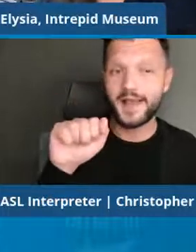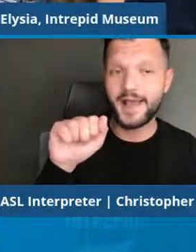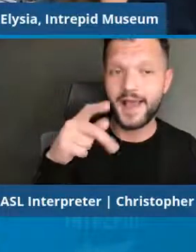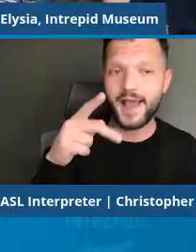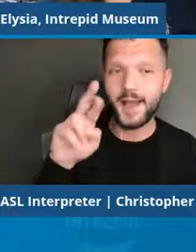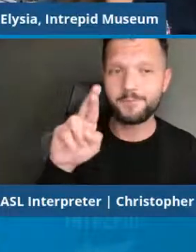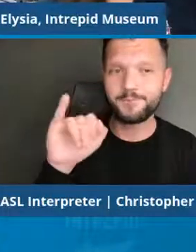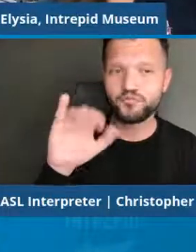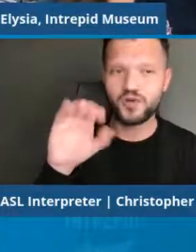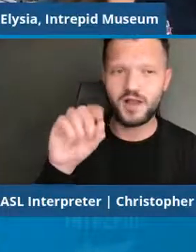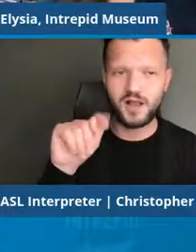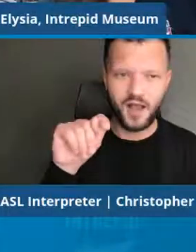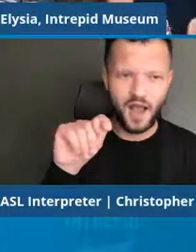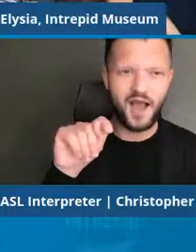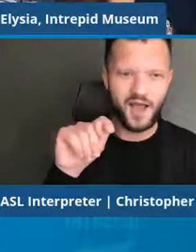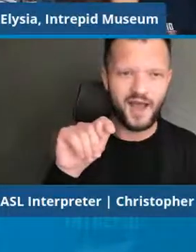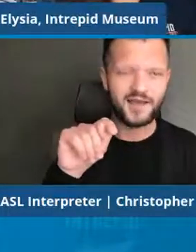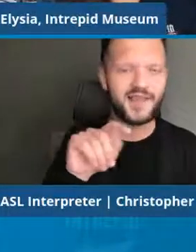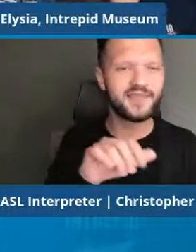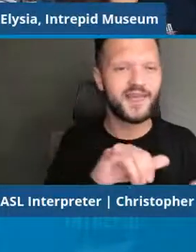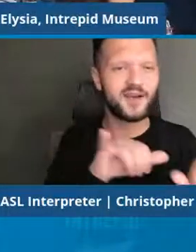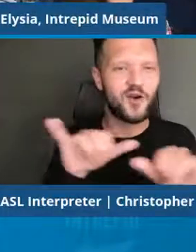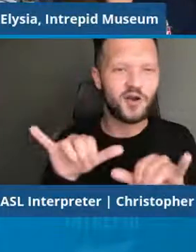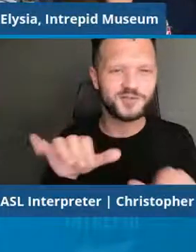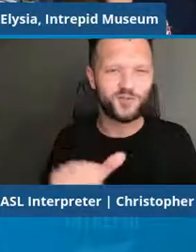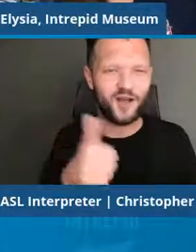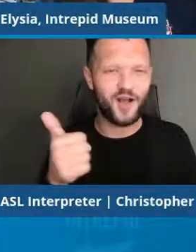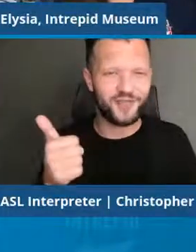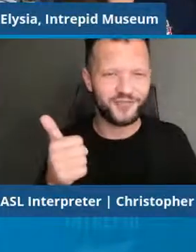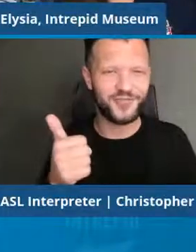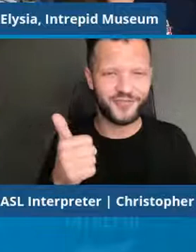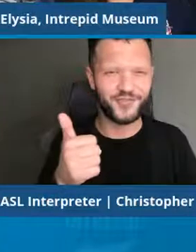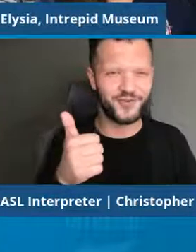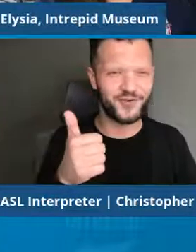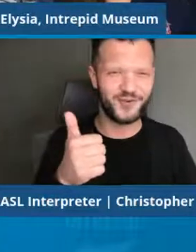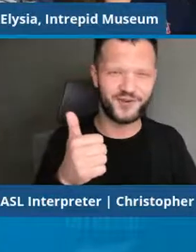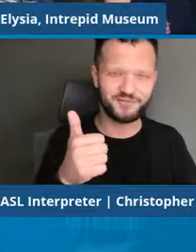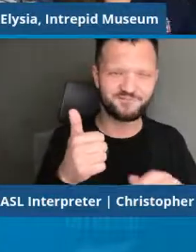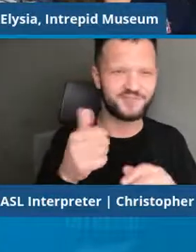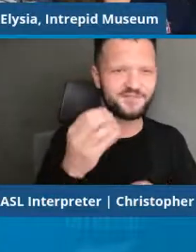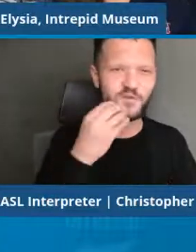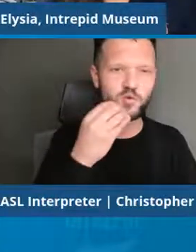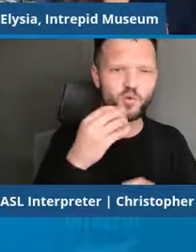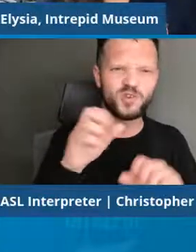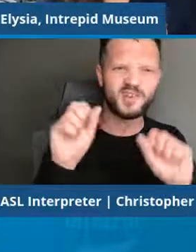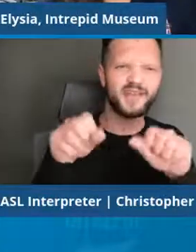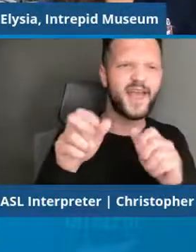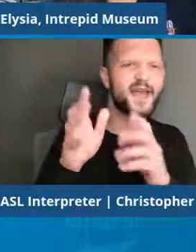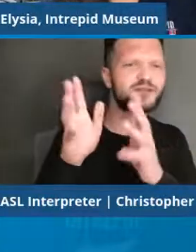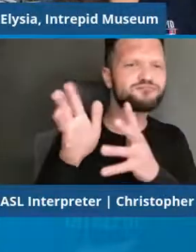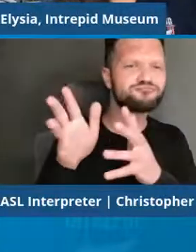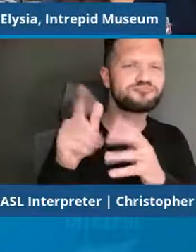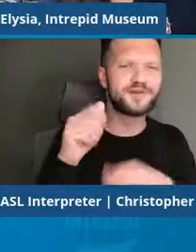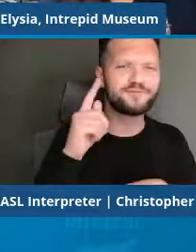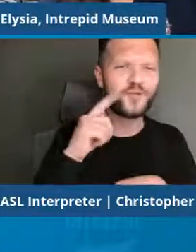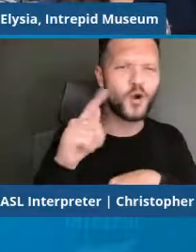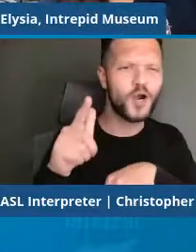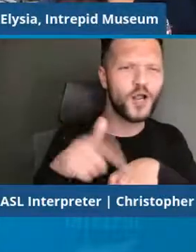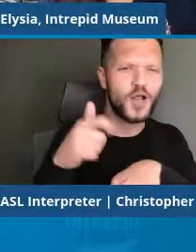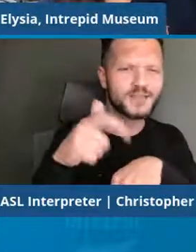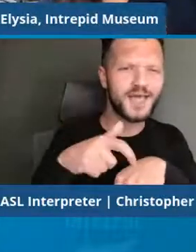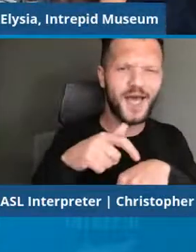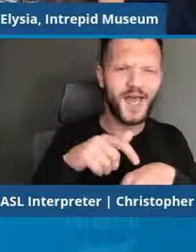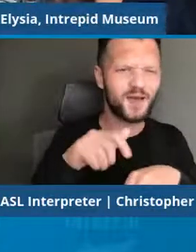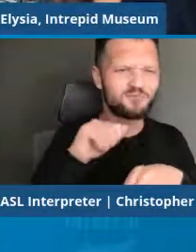form foods. So these are things that have a really long shelf life already. Stuff like nuts and